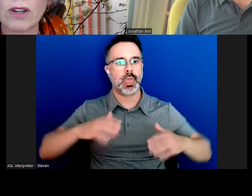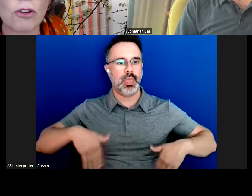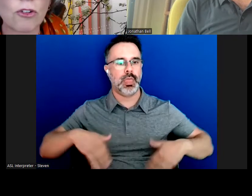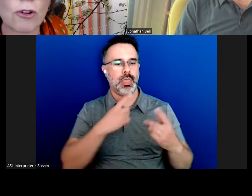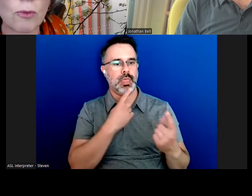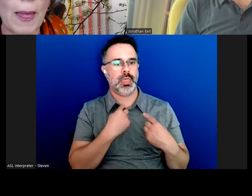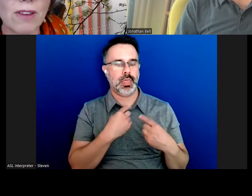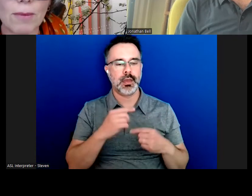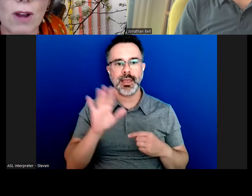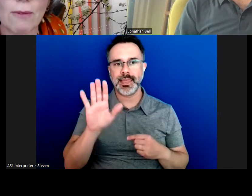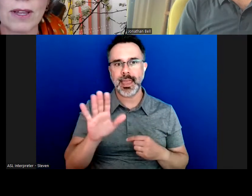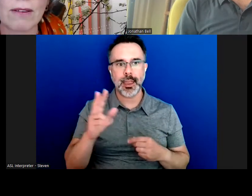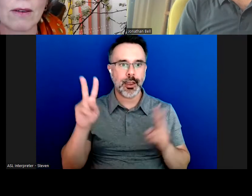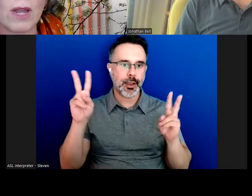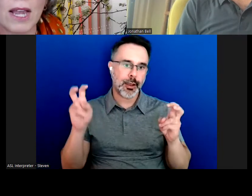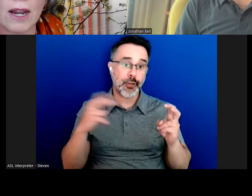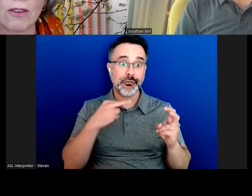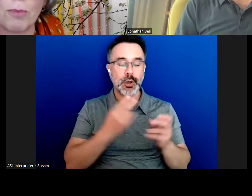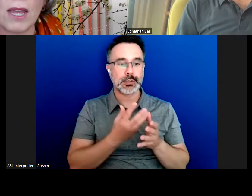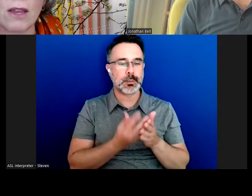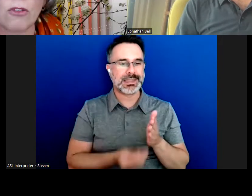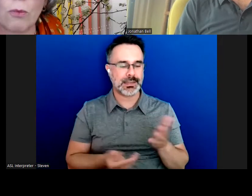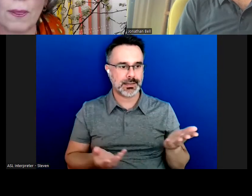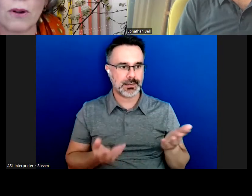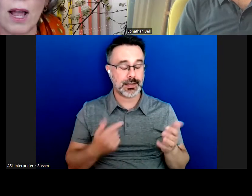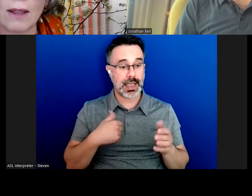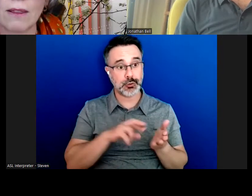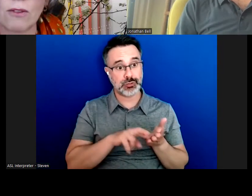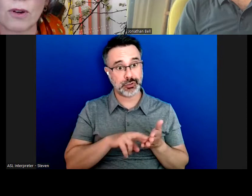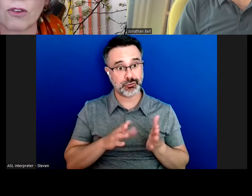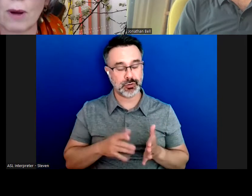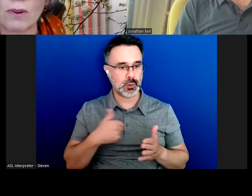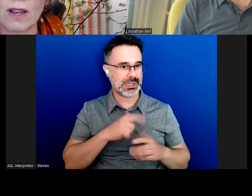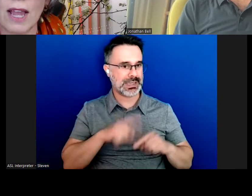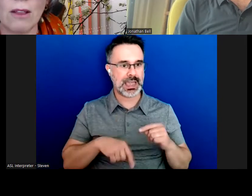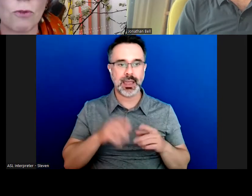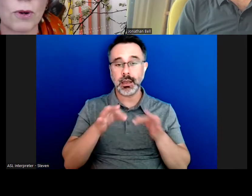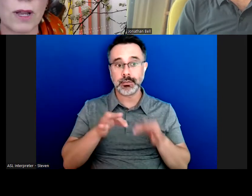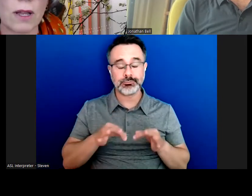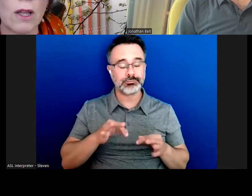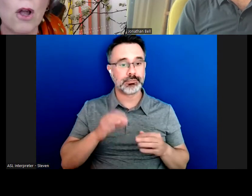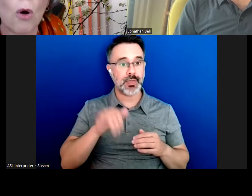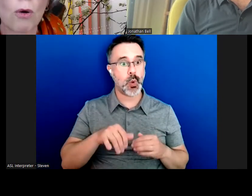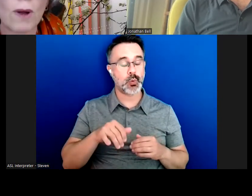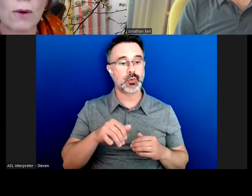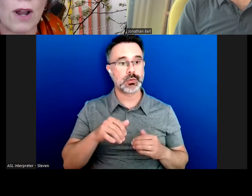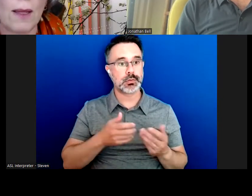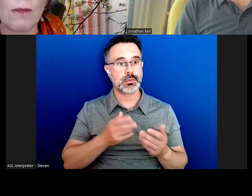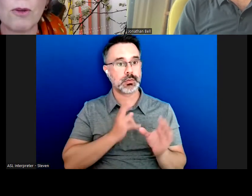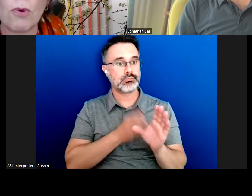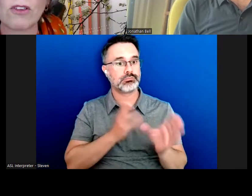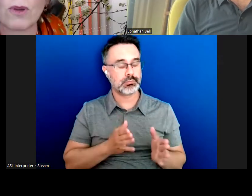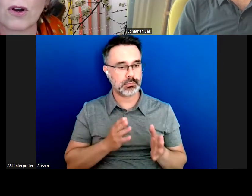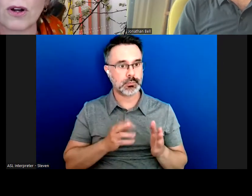As researchers without demographics, we cannot speak to whether or not these voices represent California or whether or